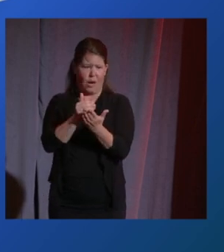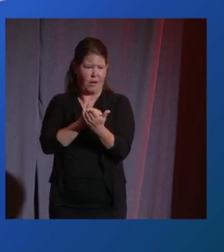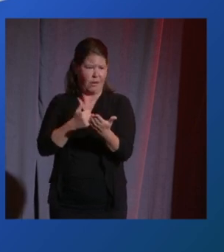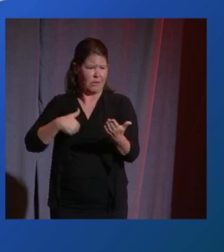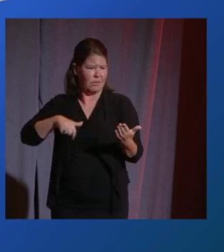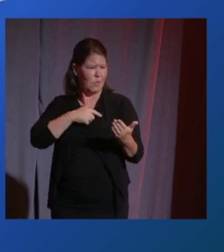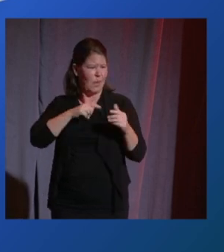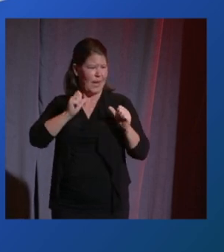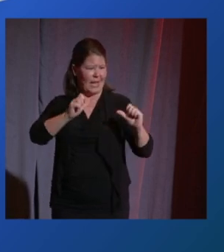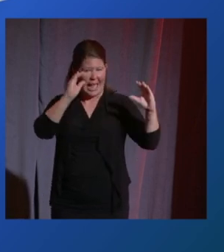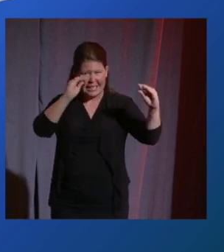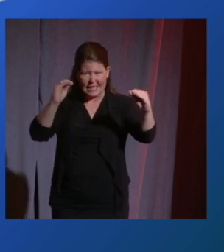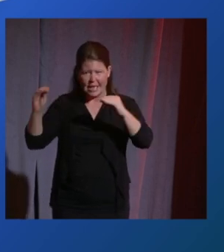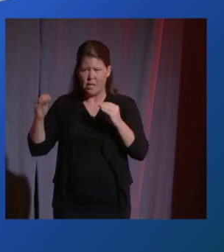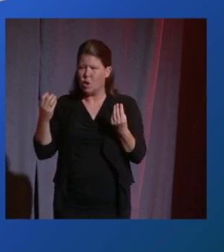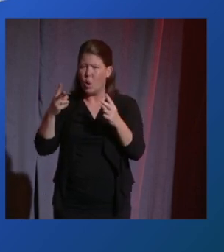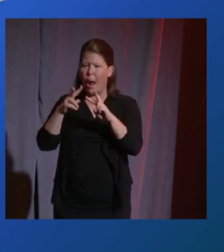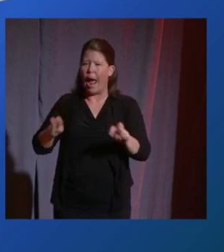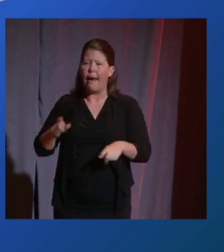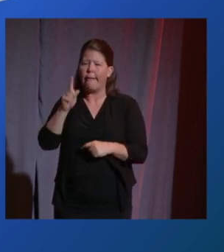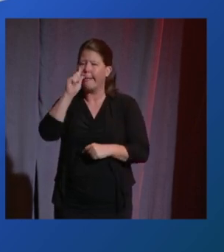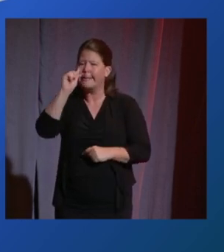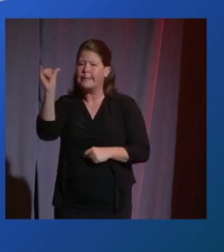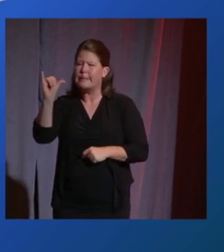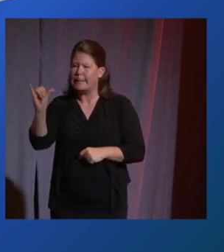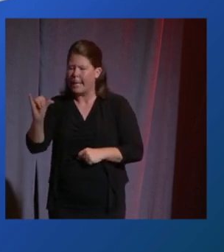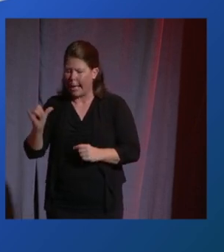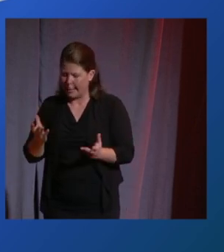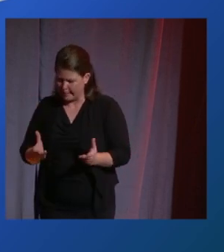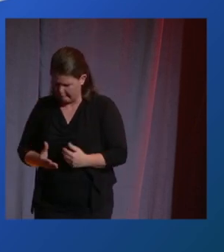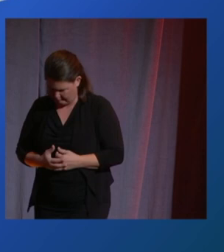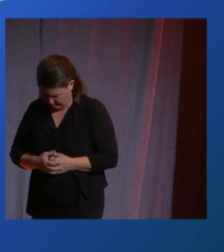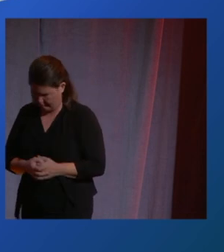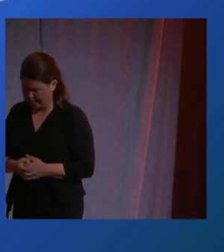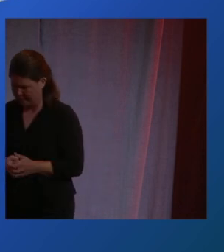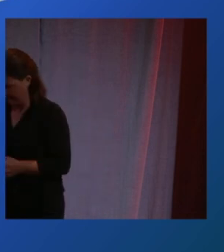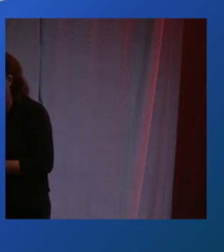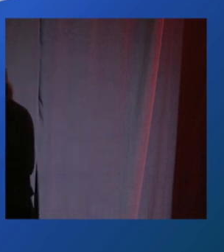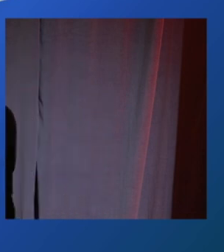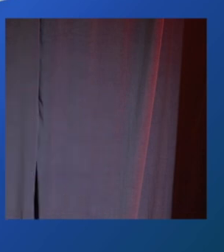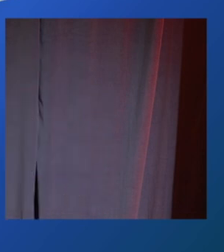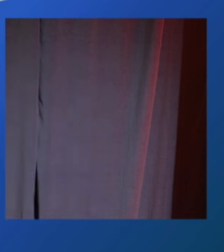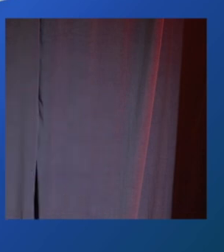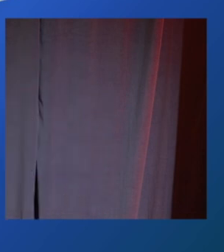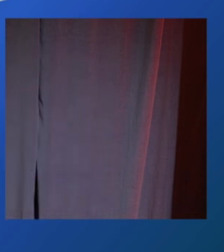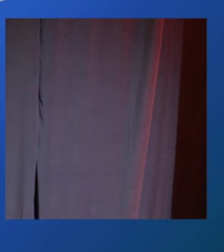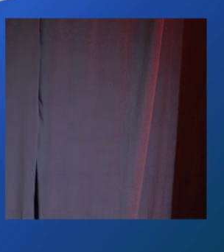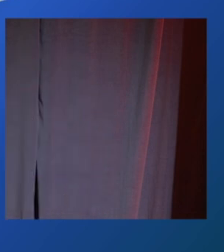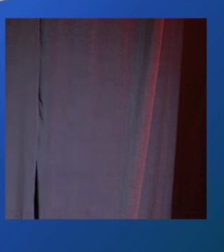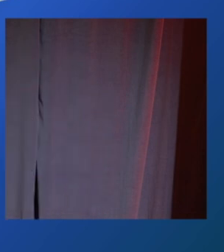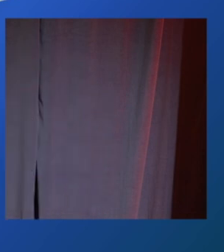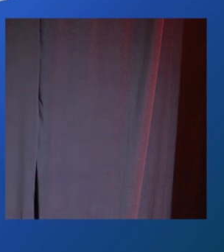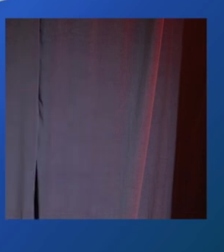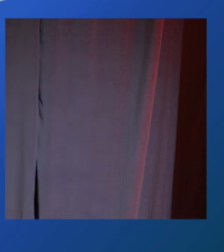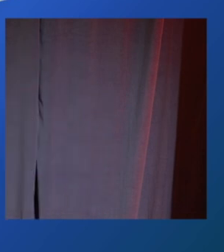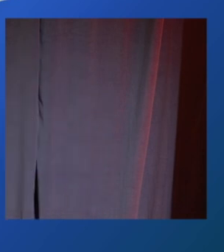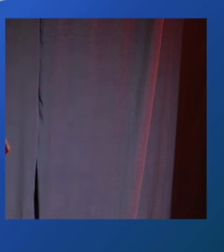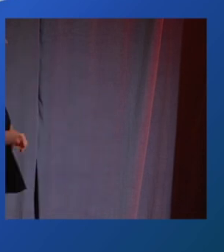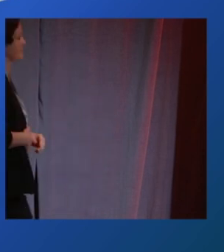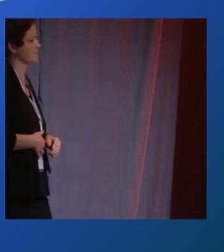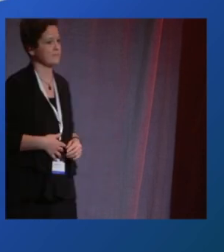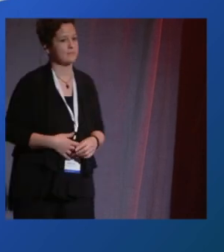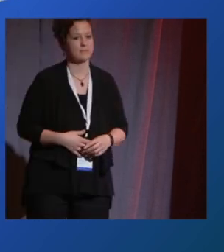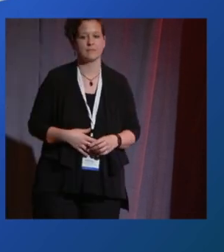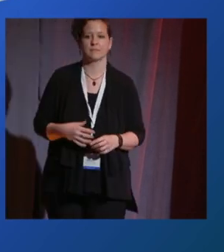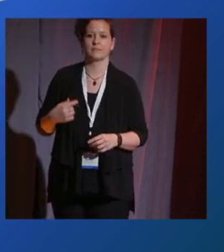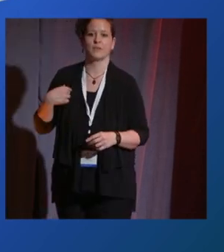you about being an analyst we've hired people like English Majors history majors geography majors and then not